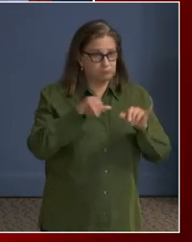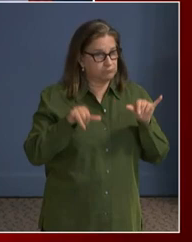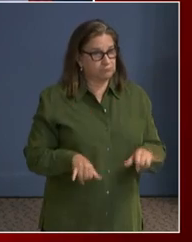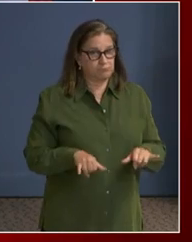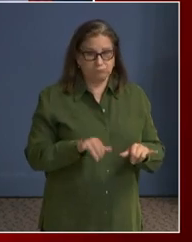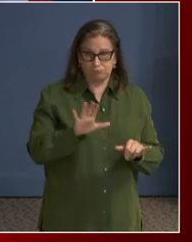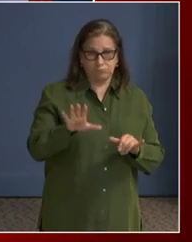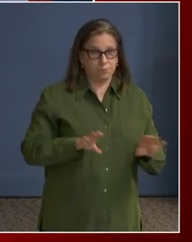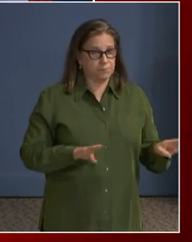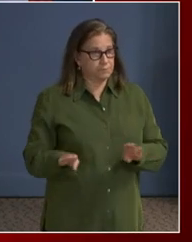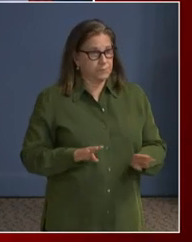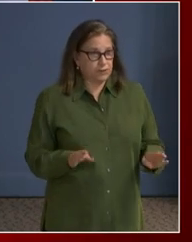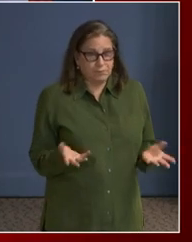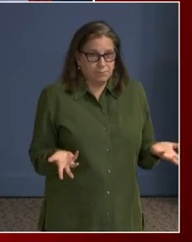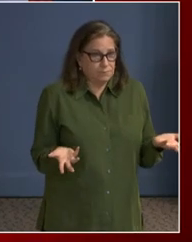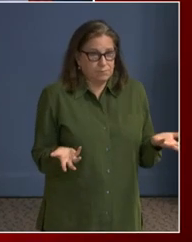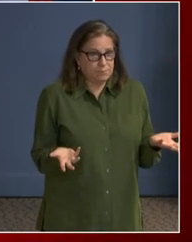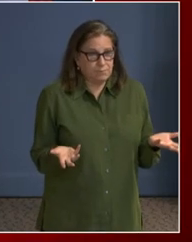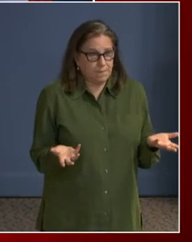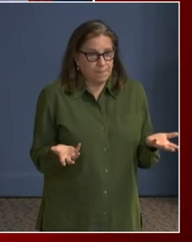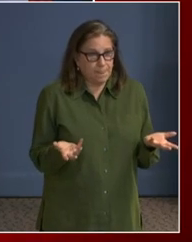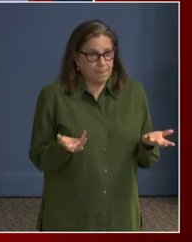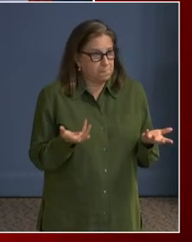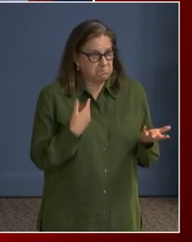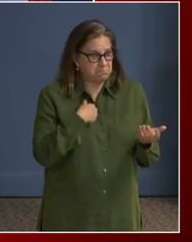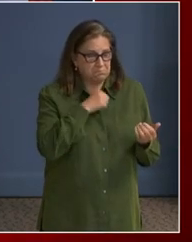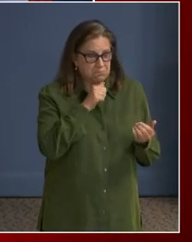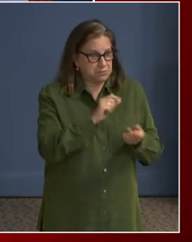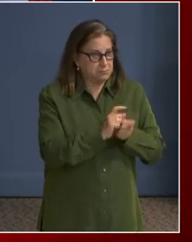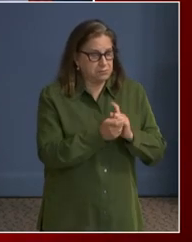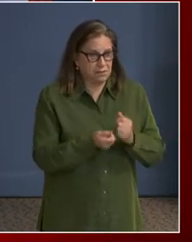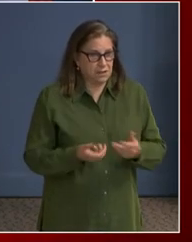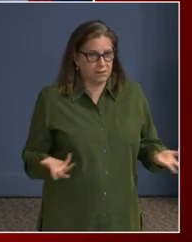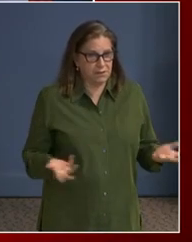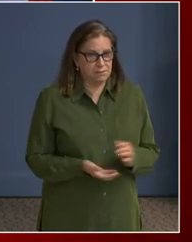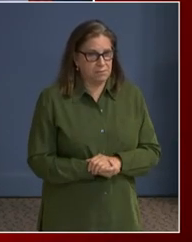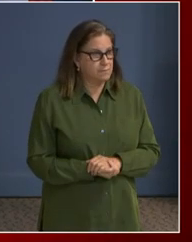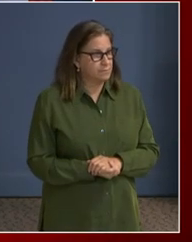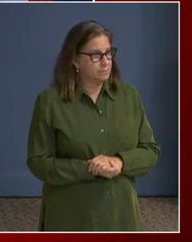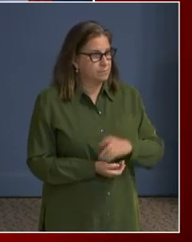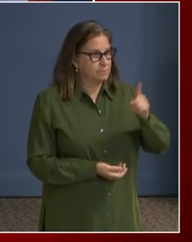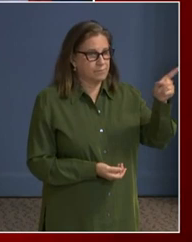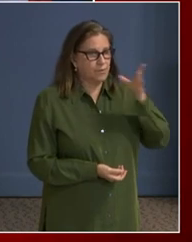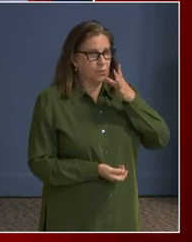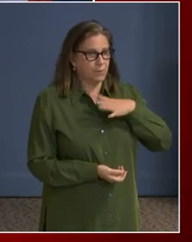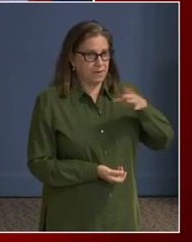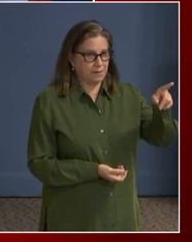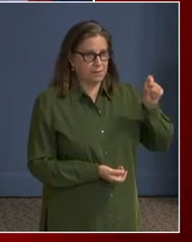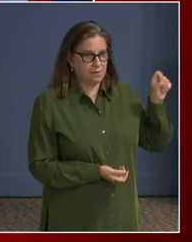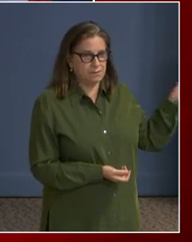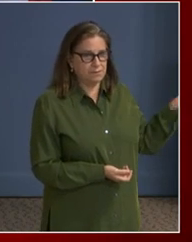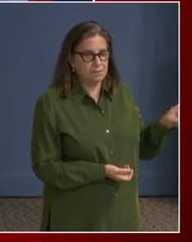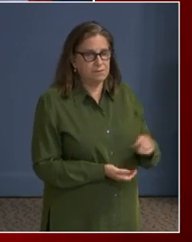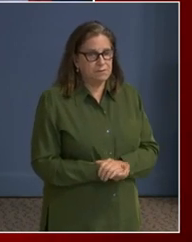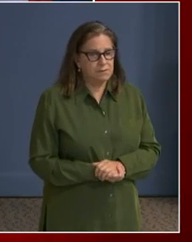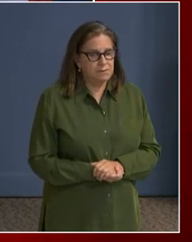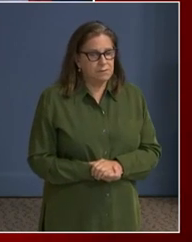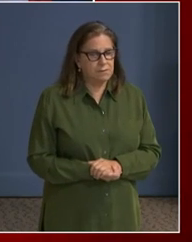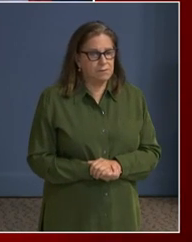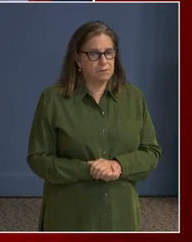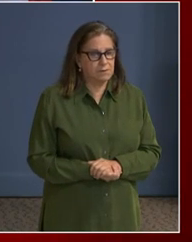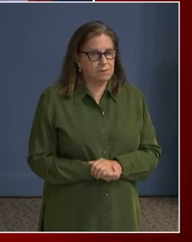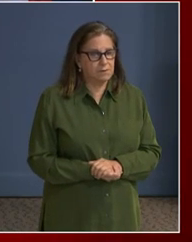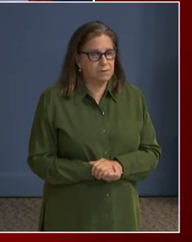doesn't appear what we're doing is changing behavior. So I don't know what I don't like the mayor will say we don't have a magic wand to stop